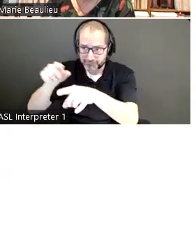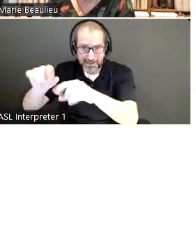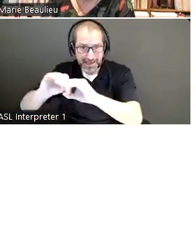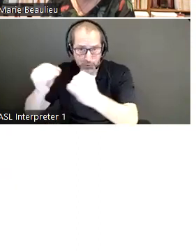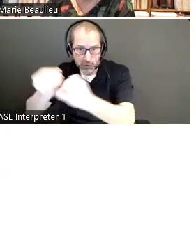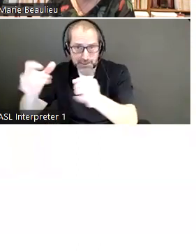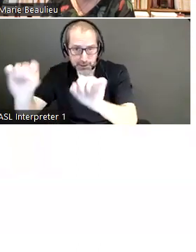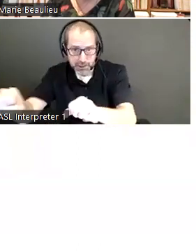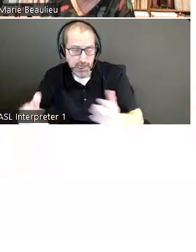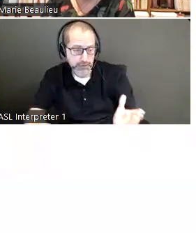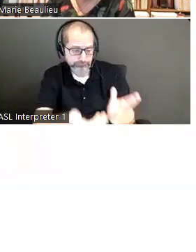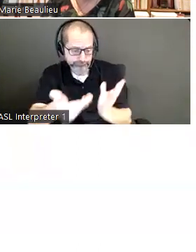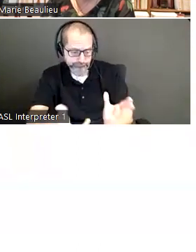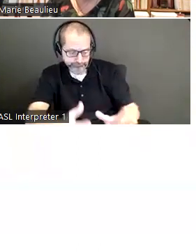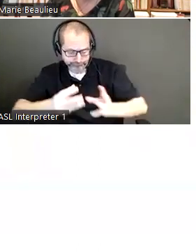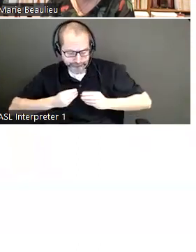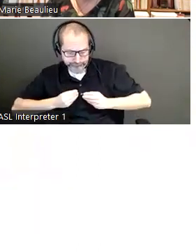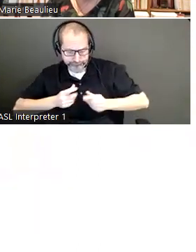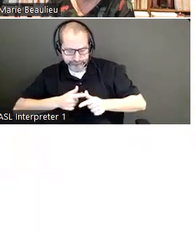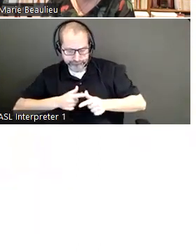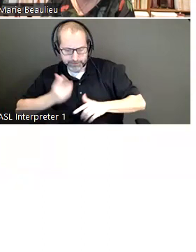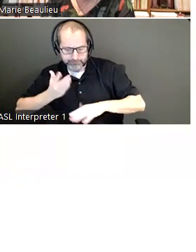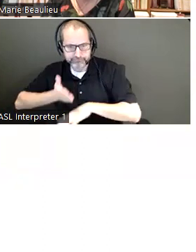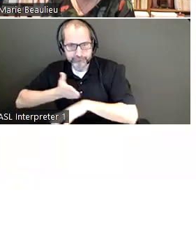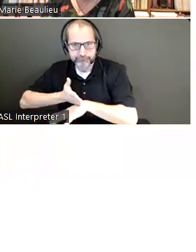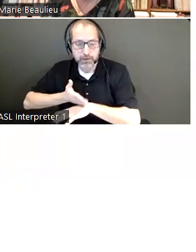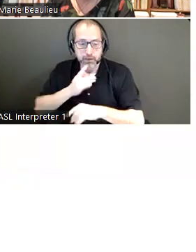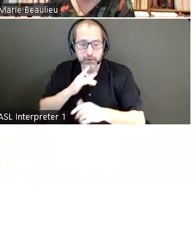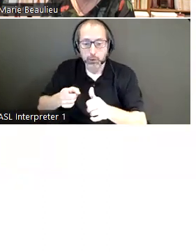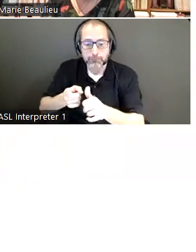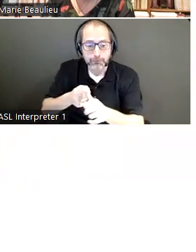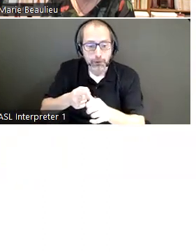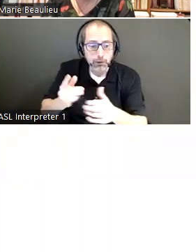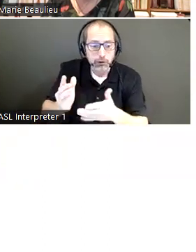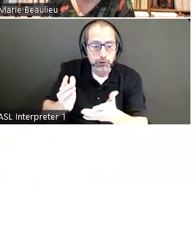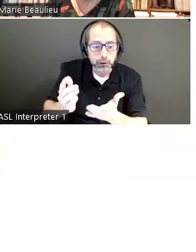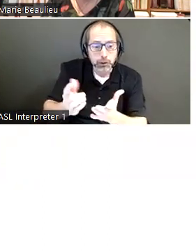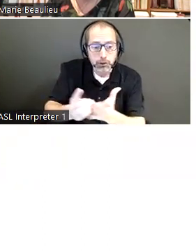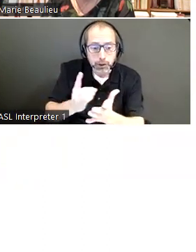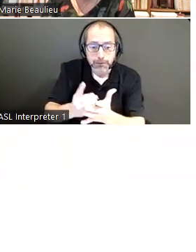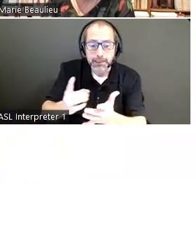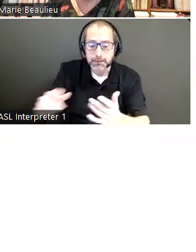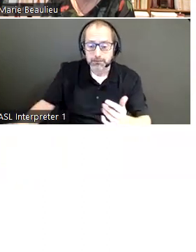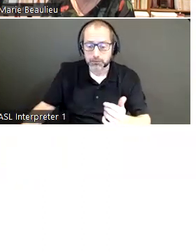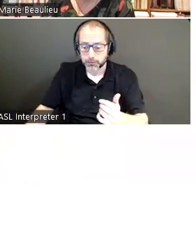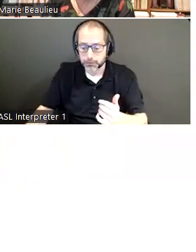So to achieve this, the first document proposed various evaluation and sustainability mechanisms to be implemented so